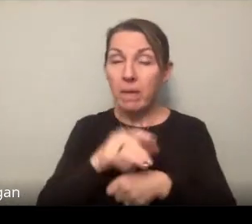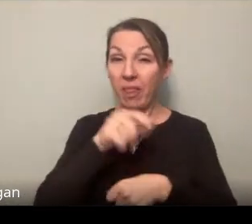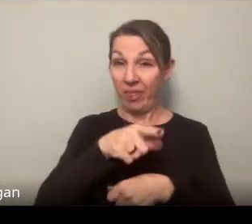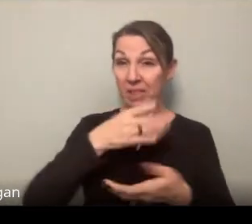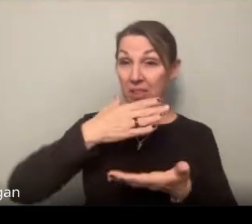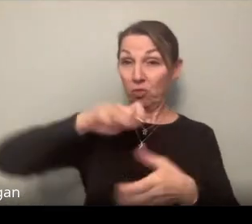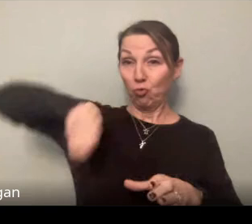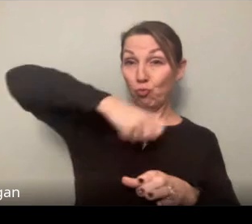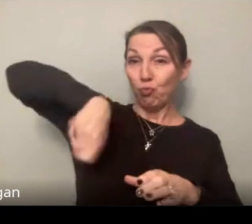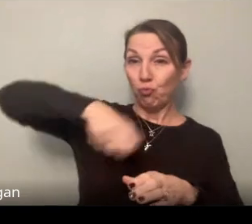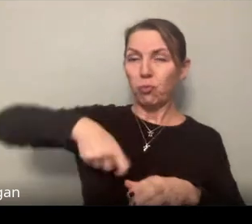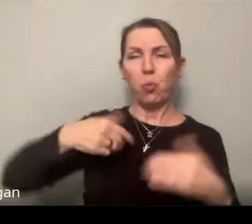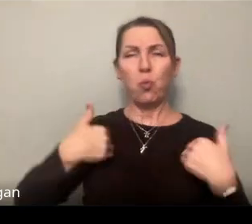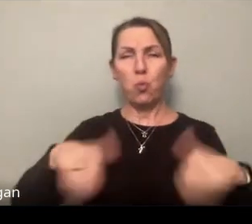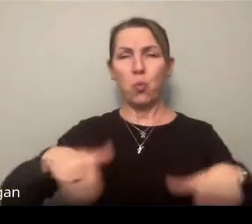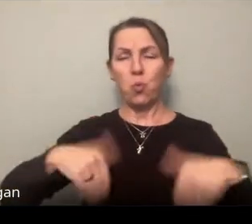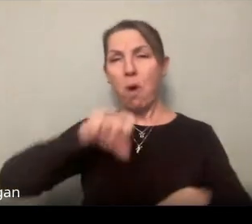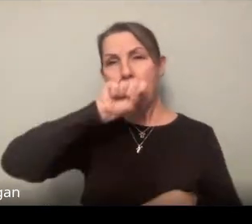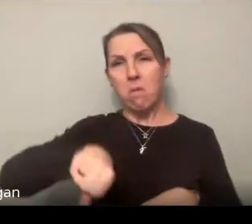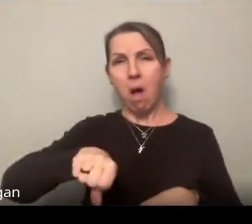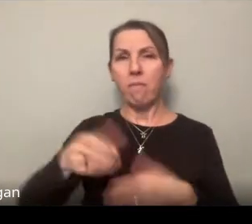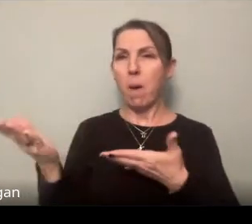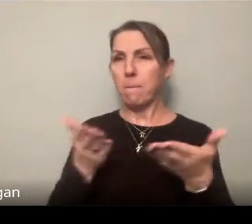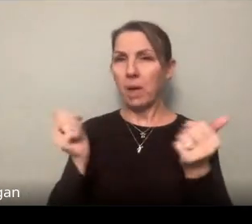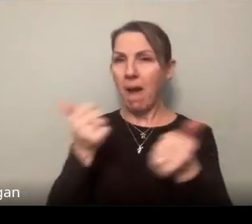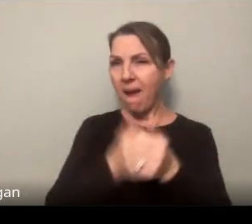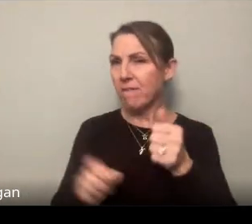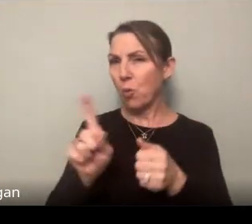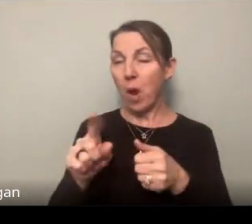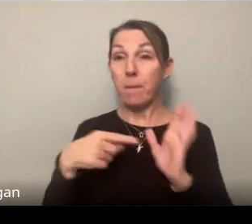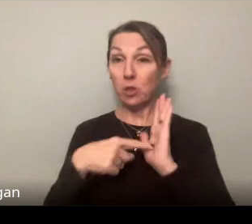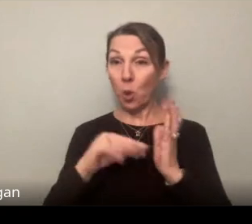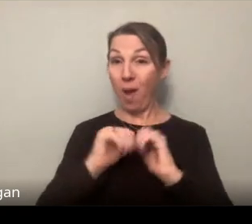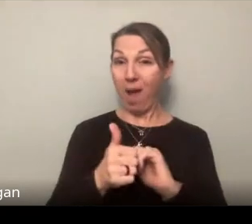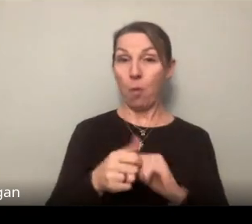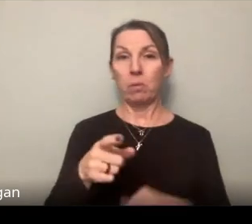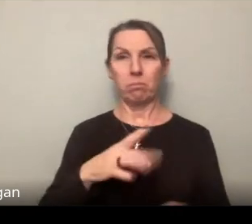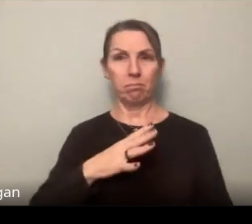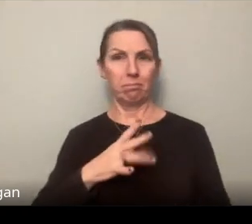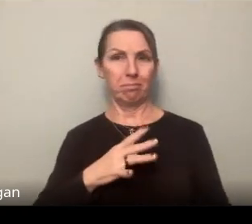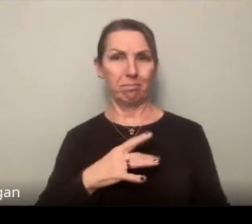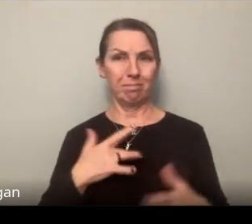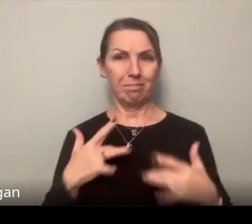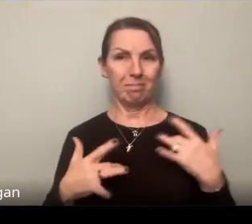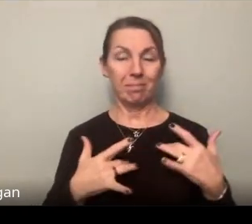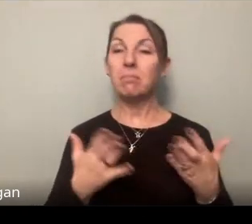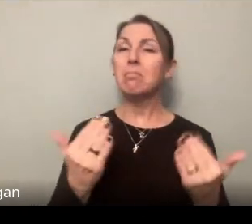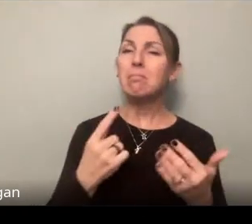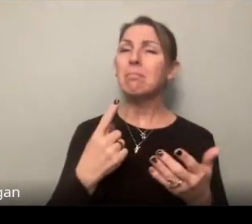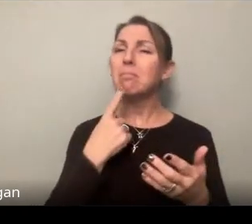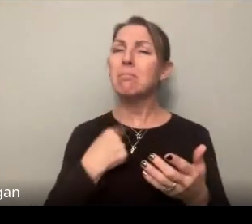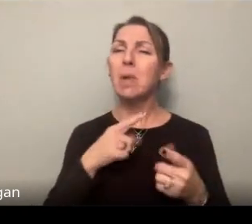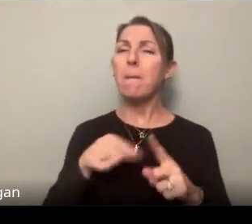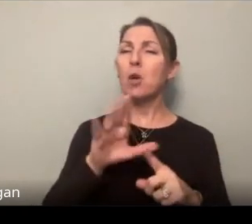love, take it everywhere I go to chop the onions. So I'm so excited to show you how I do that. I can't wait. Tell me a little bit about the work that